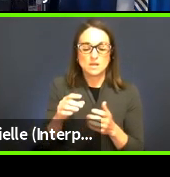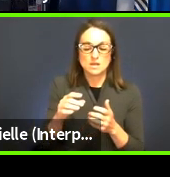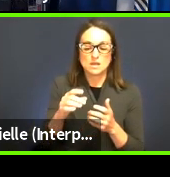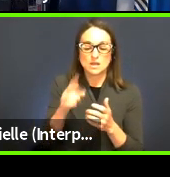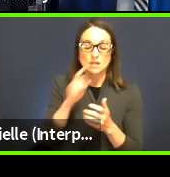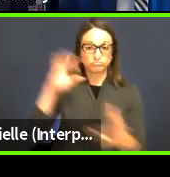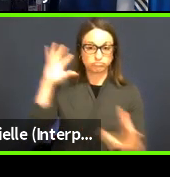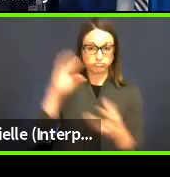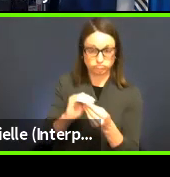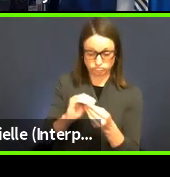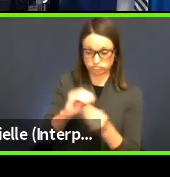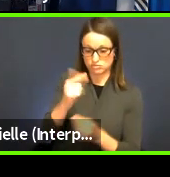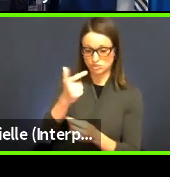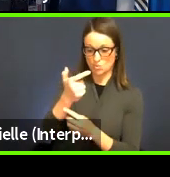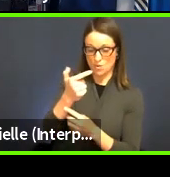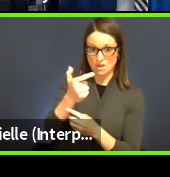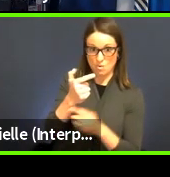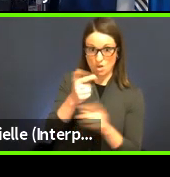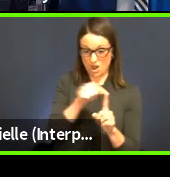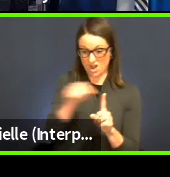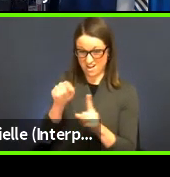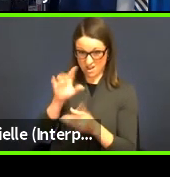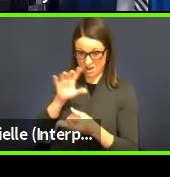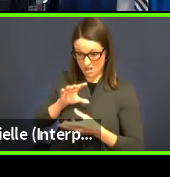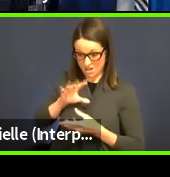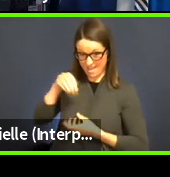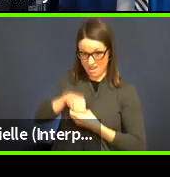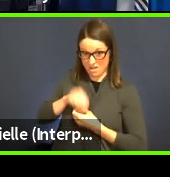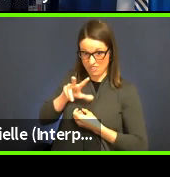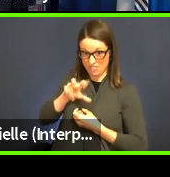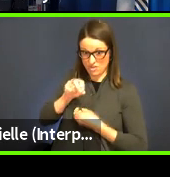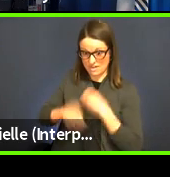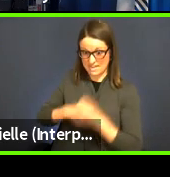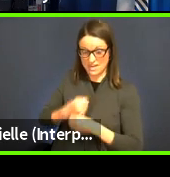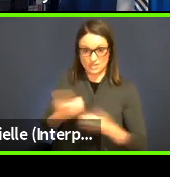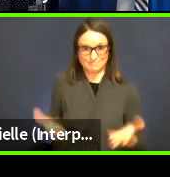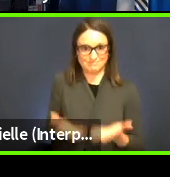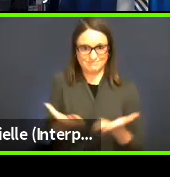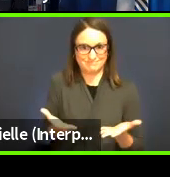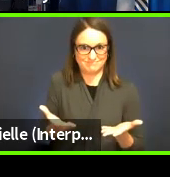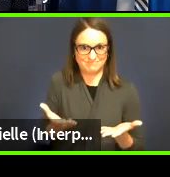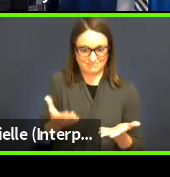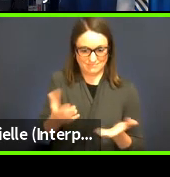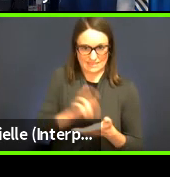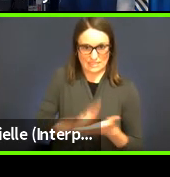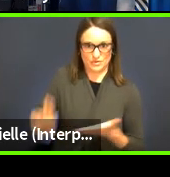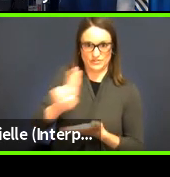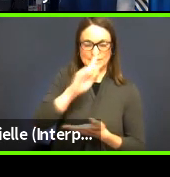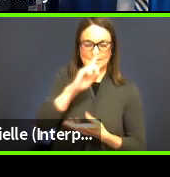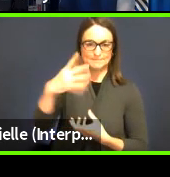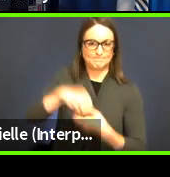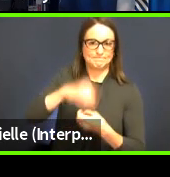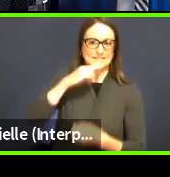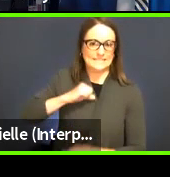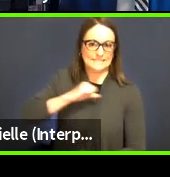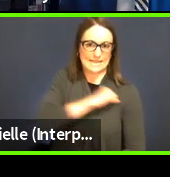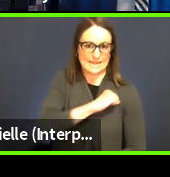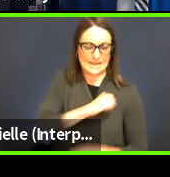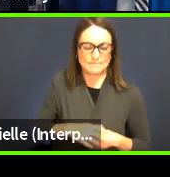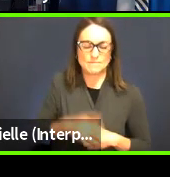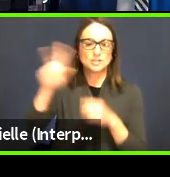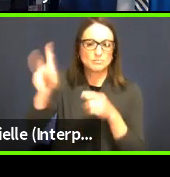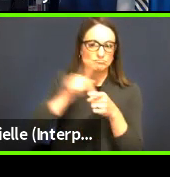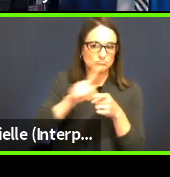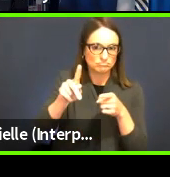combined 21 of his 30 years at this university as a member of the Senate. He's a professor and chair